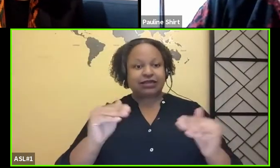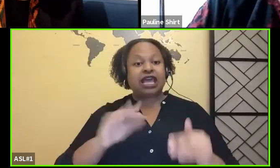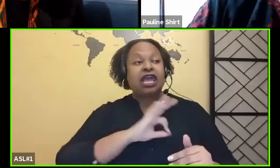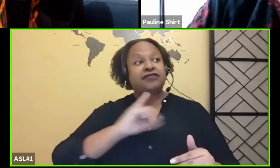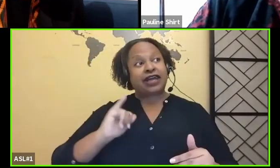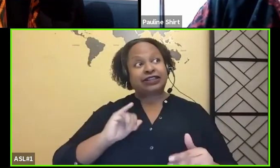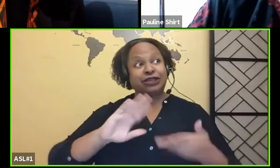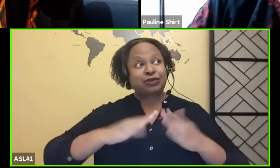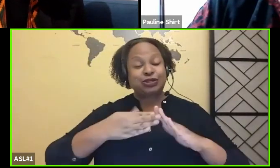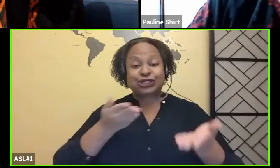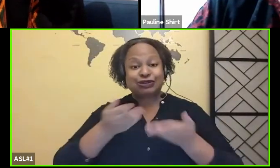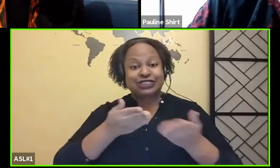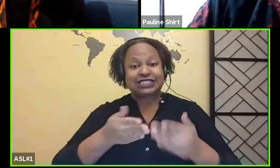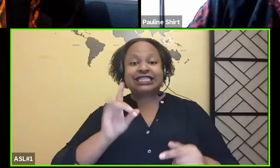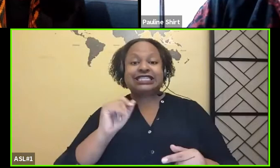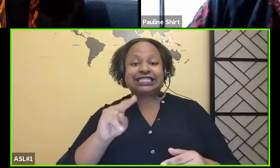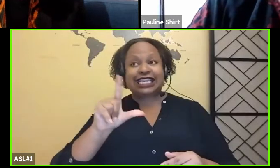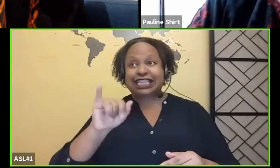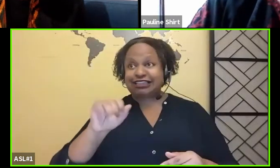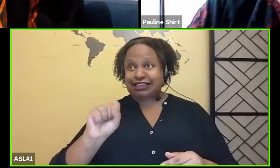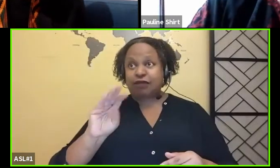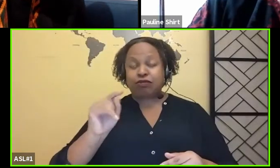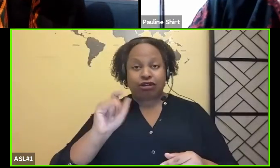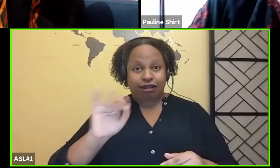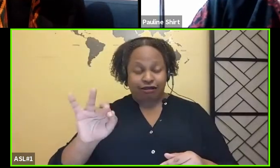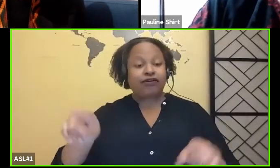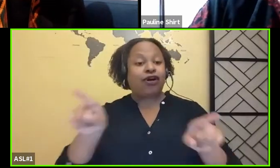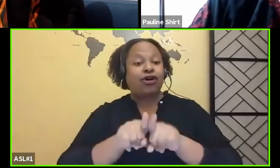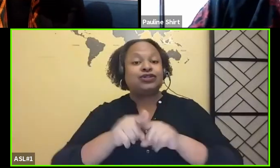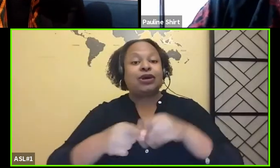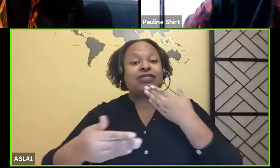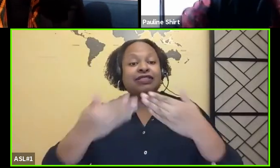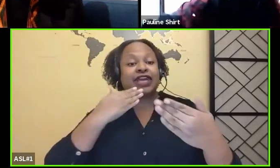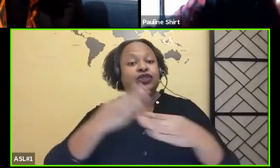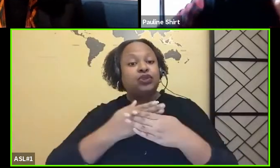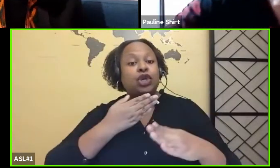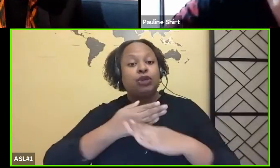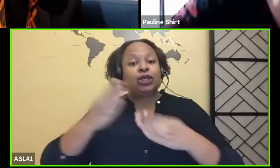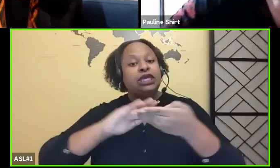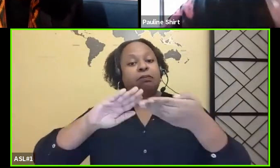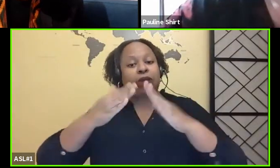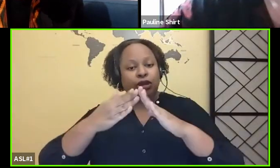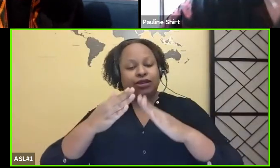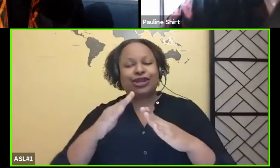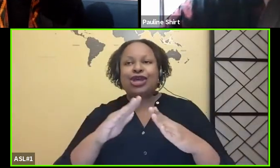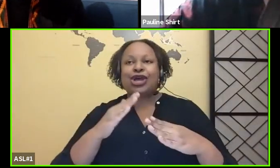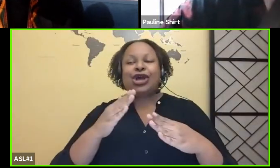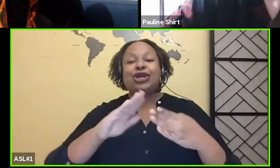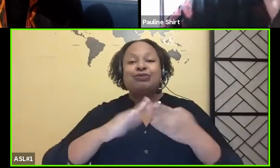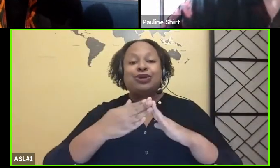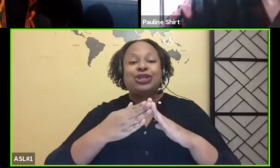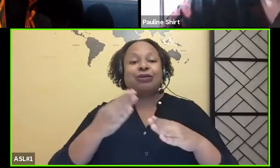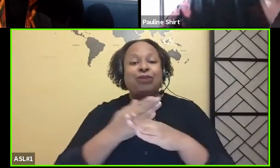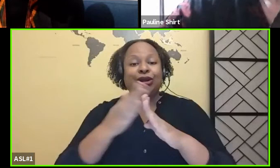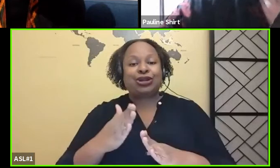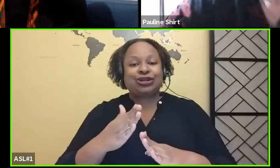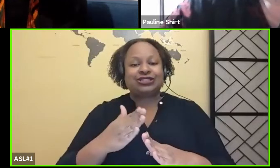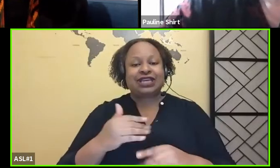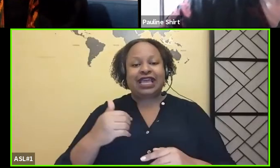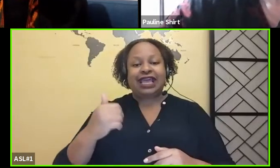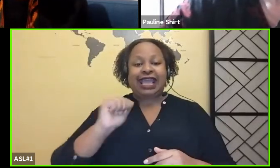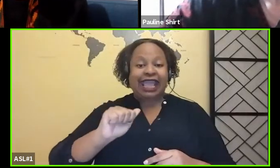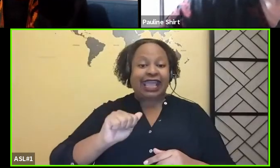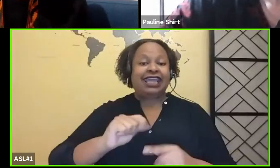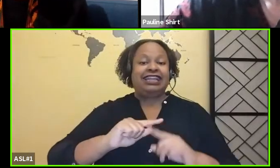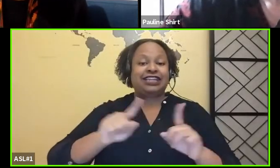Lisa Barnoff. Thanks to our community partners at a different book list, Cultural Center, support your local bookstores. And we